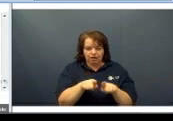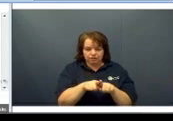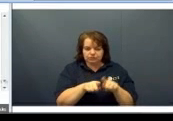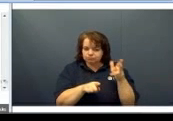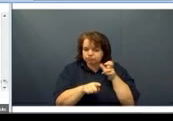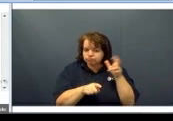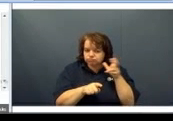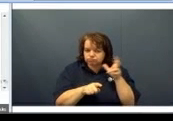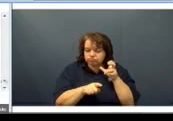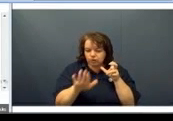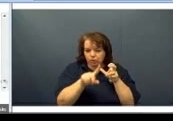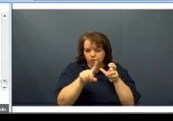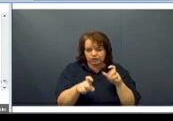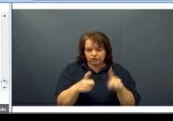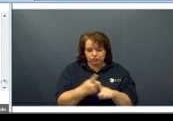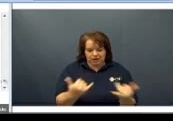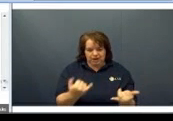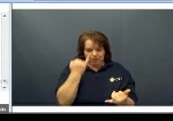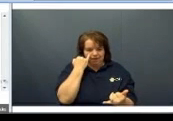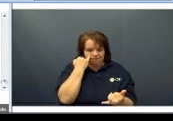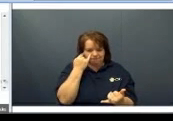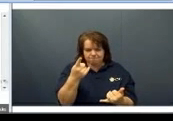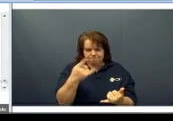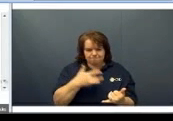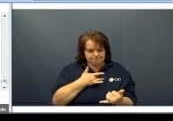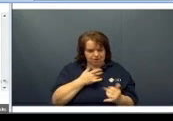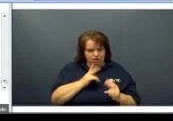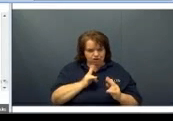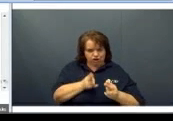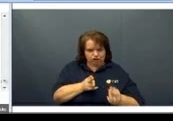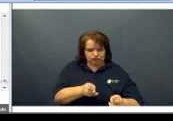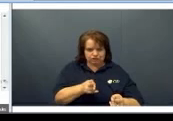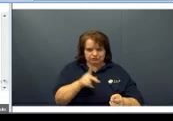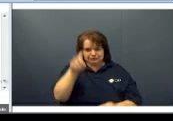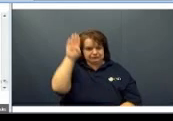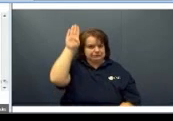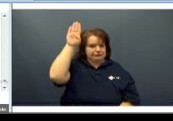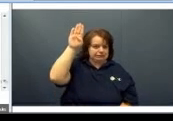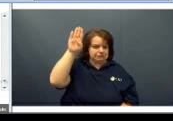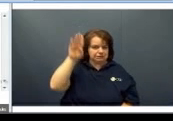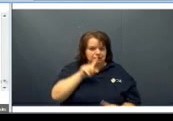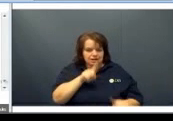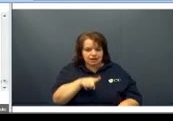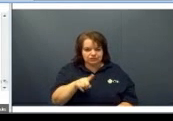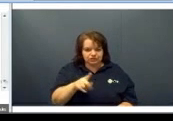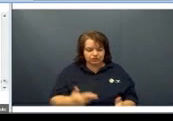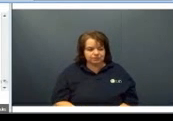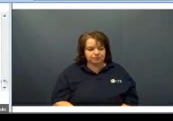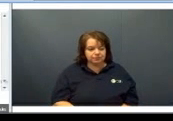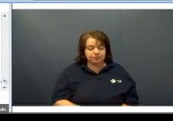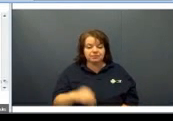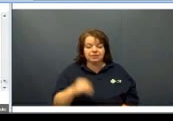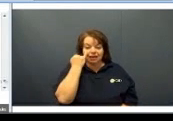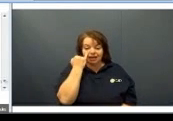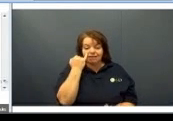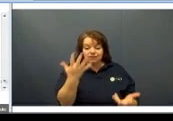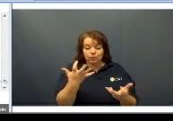we can take a question or so right now if anyone has a pressing question that they'd like